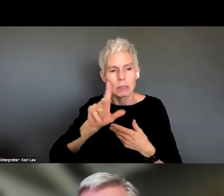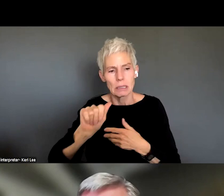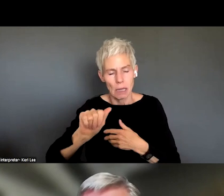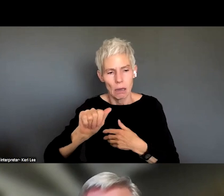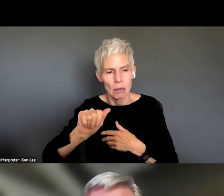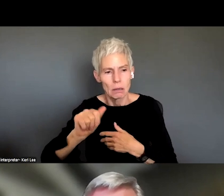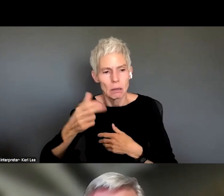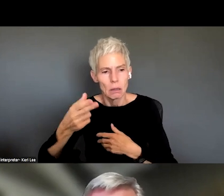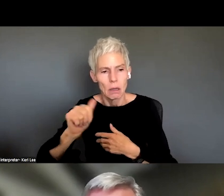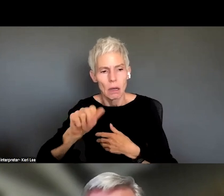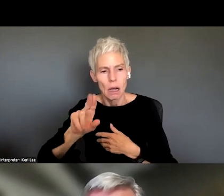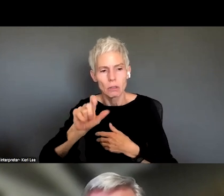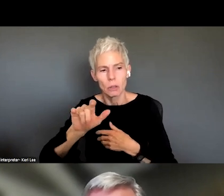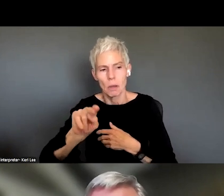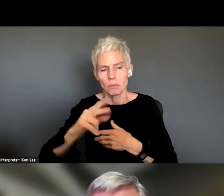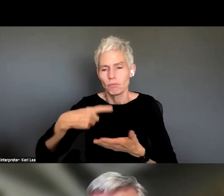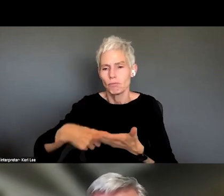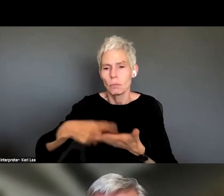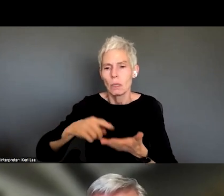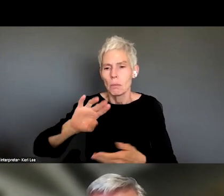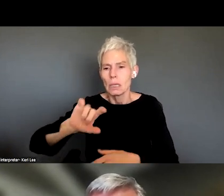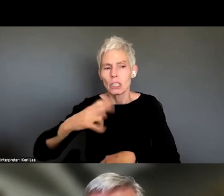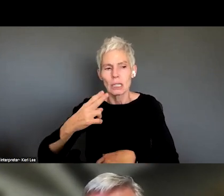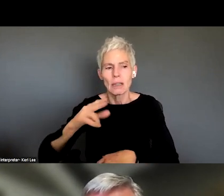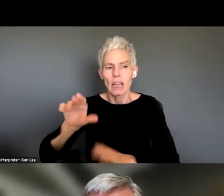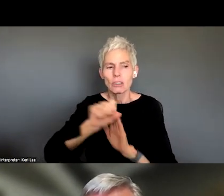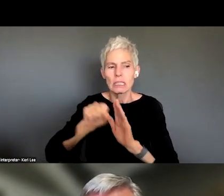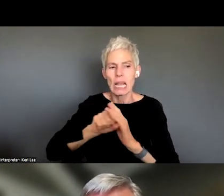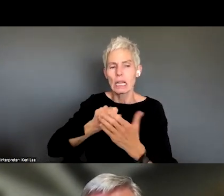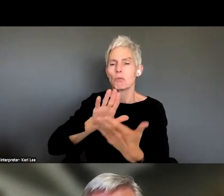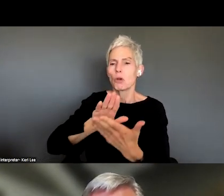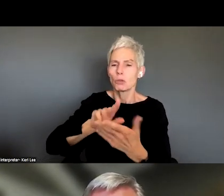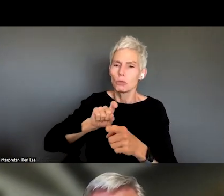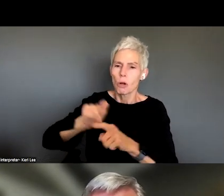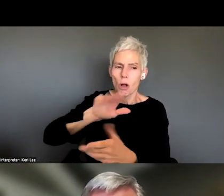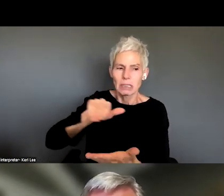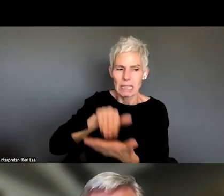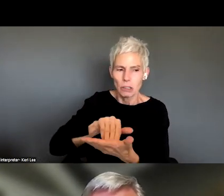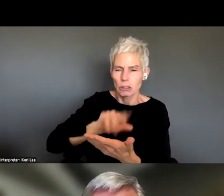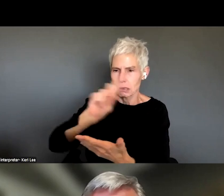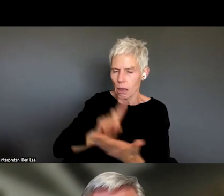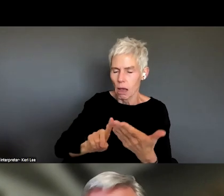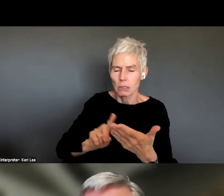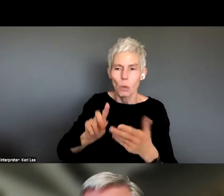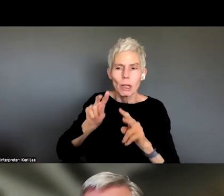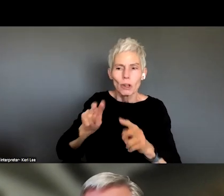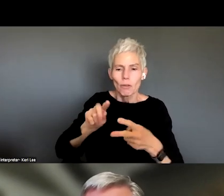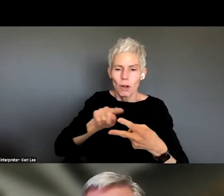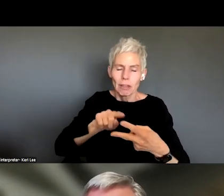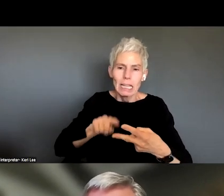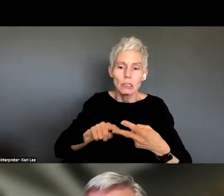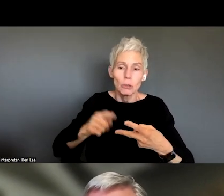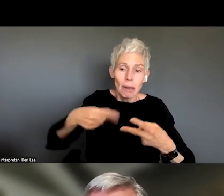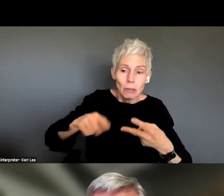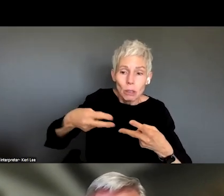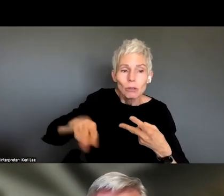about Michigan's state approach to call center design. So really looking forward to those two coming up,